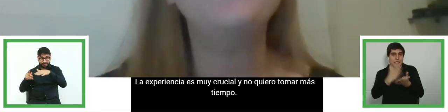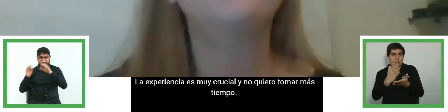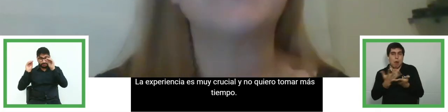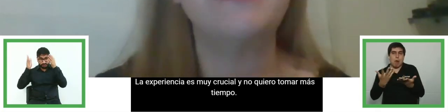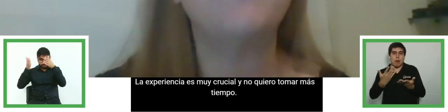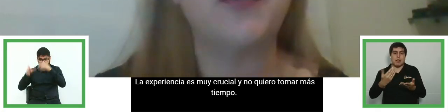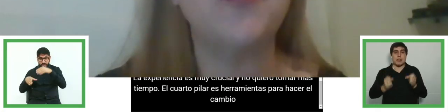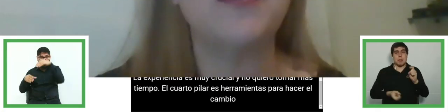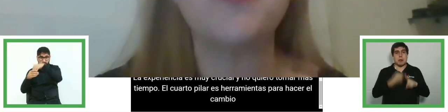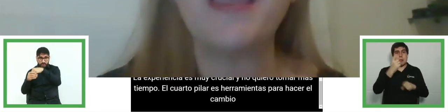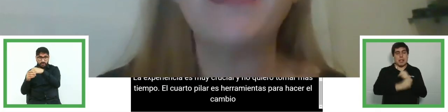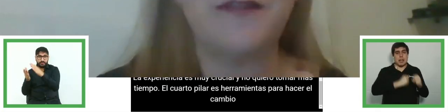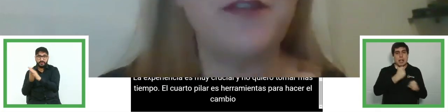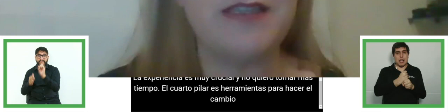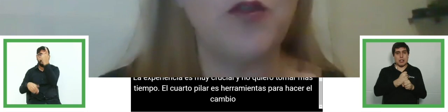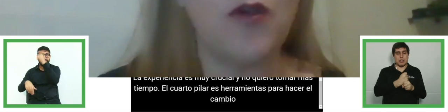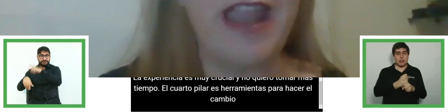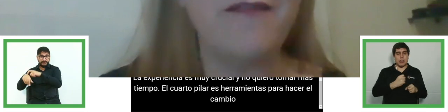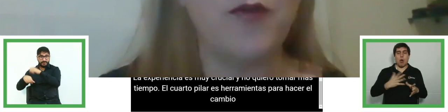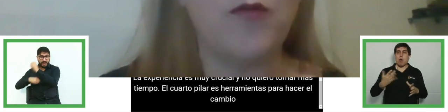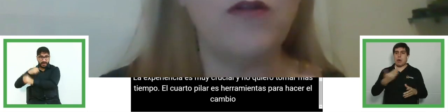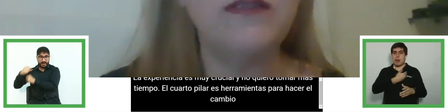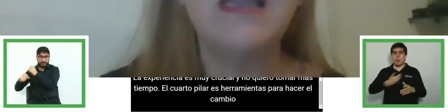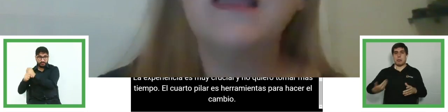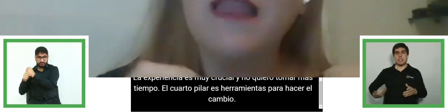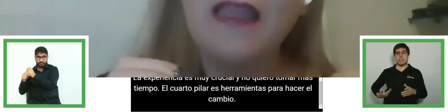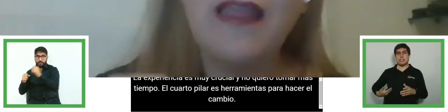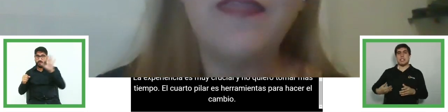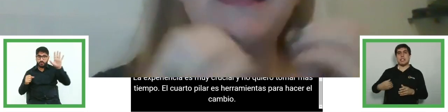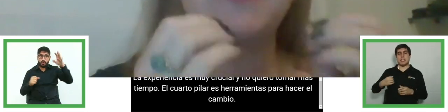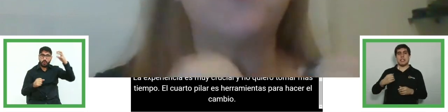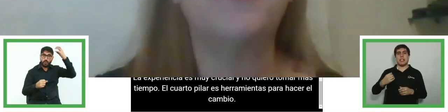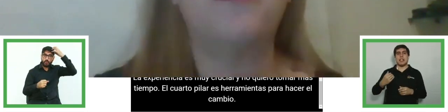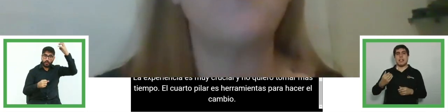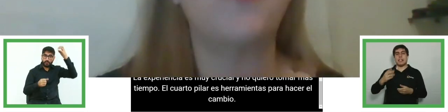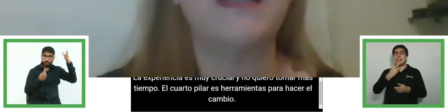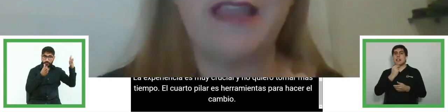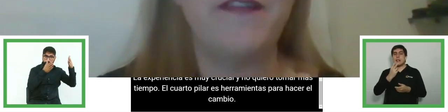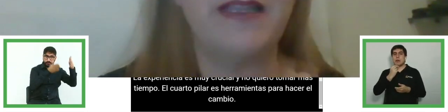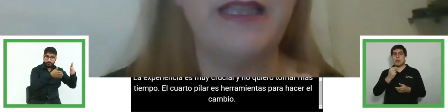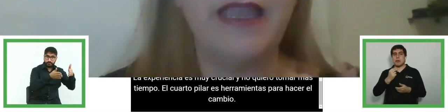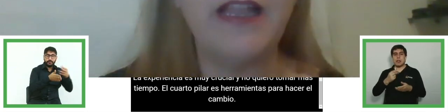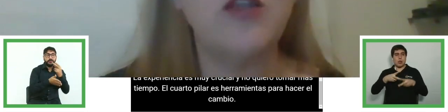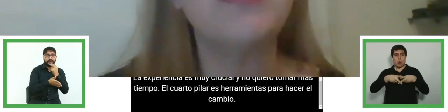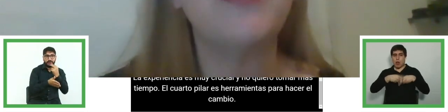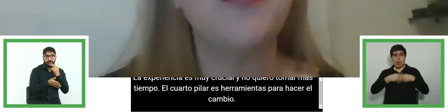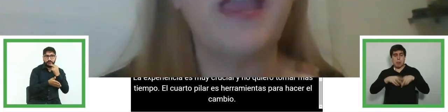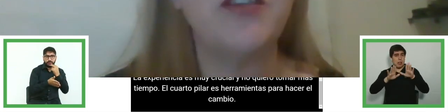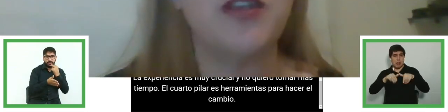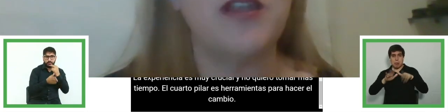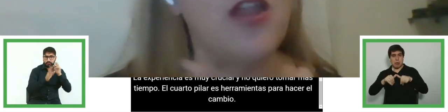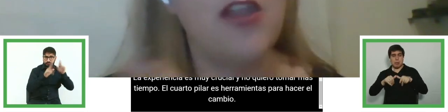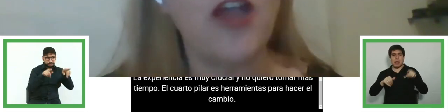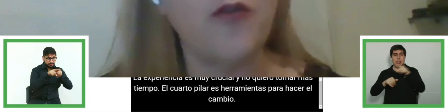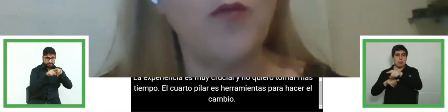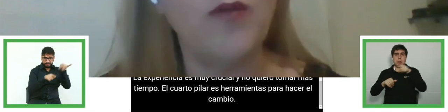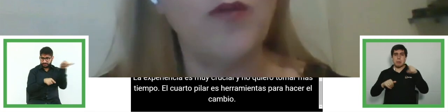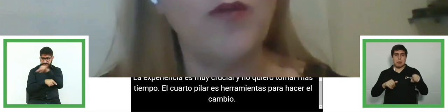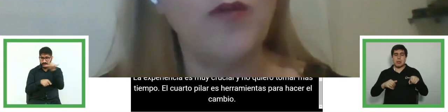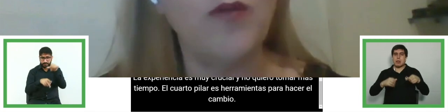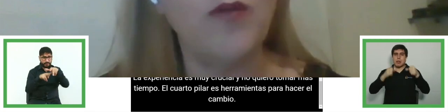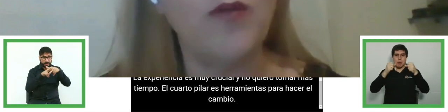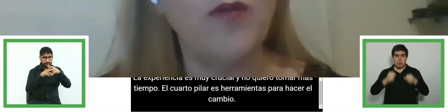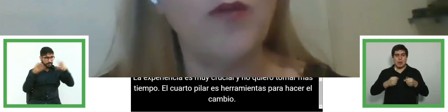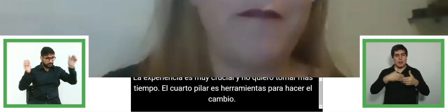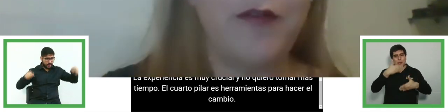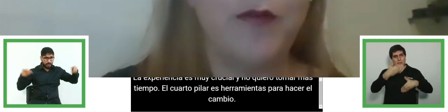world, this will promote definitely inclusive education, not only in school, but also afternoon, changing the DNA. Thank you very